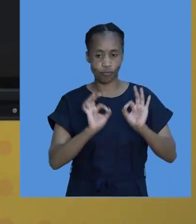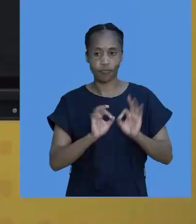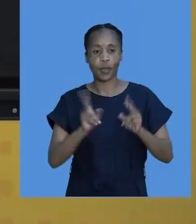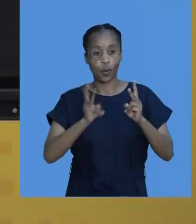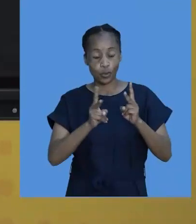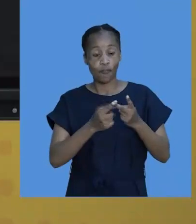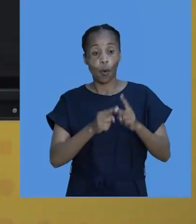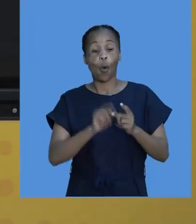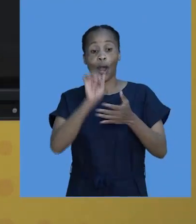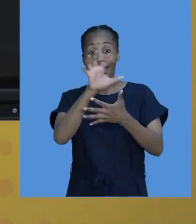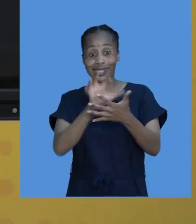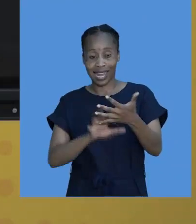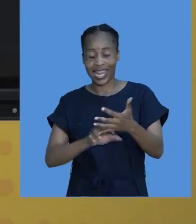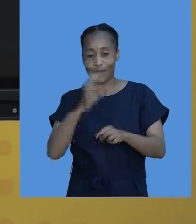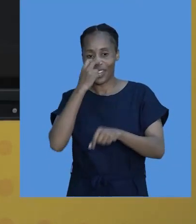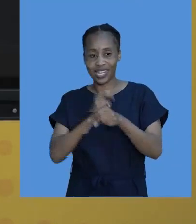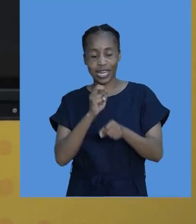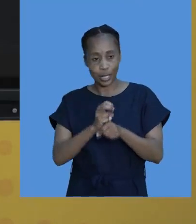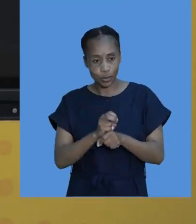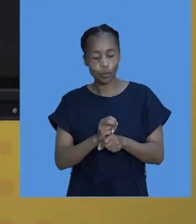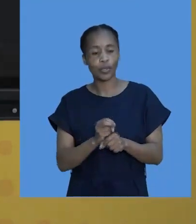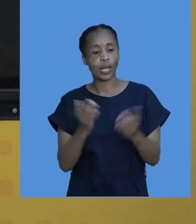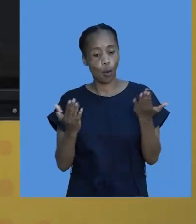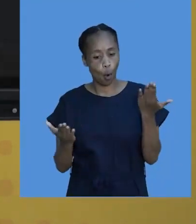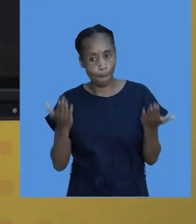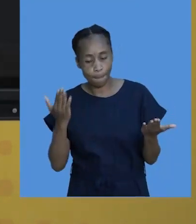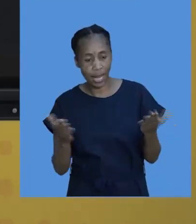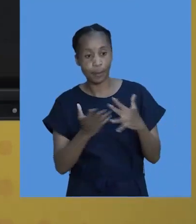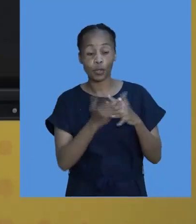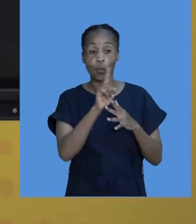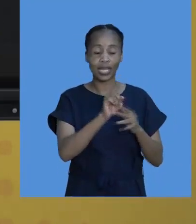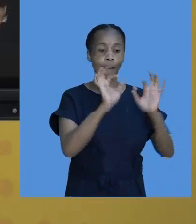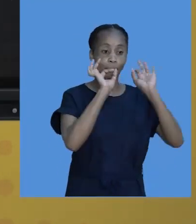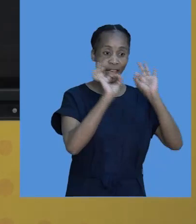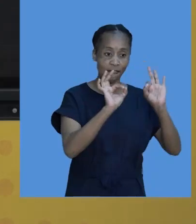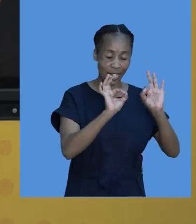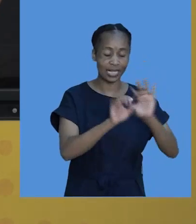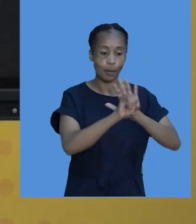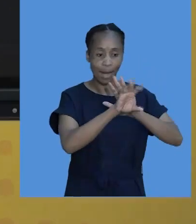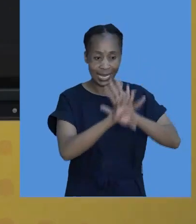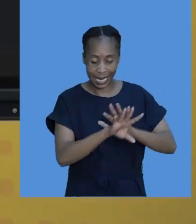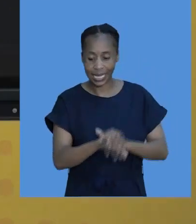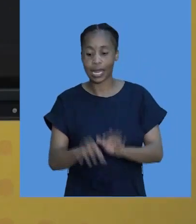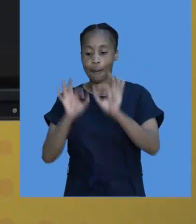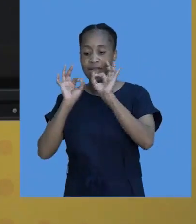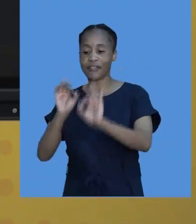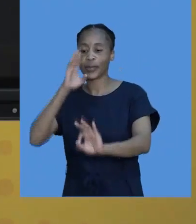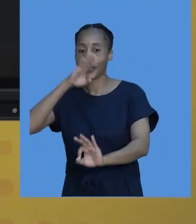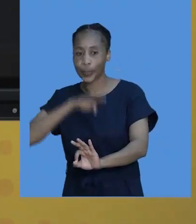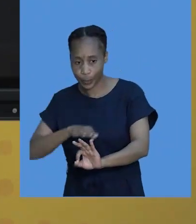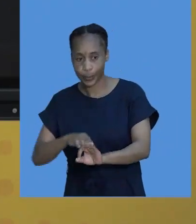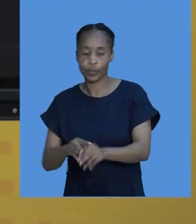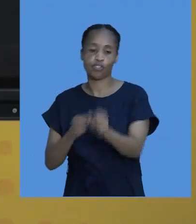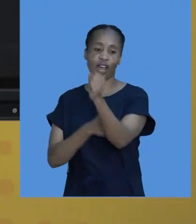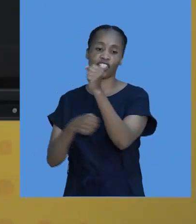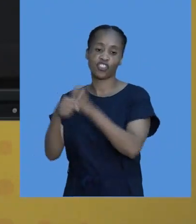there. Again, for an essay, you need also to be able to compare between a perfect market and any